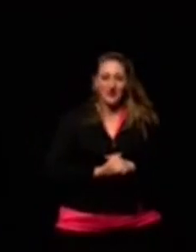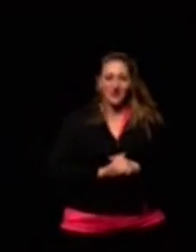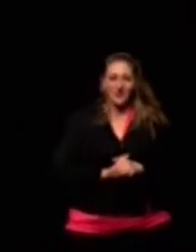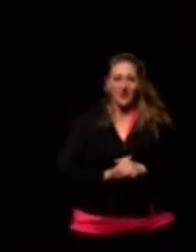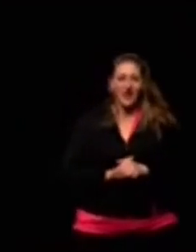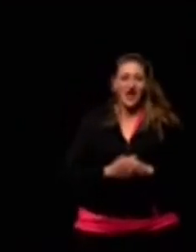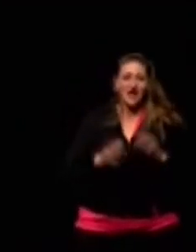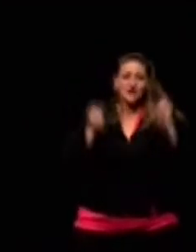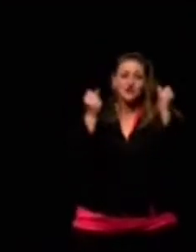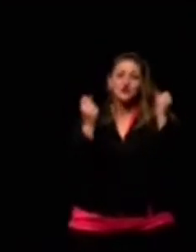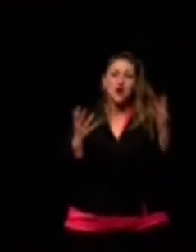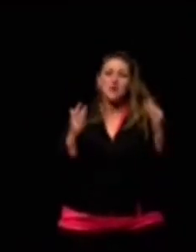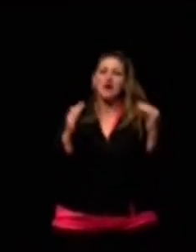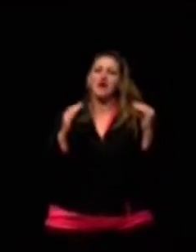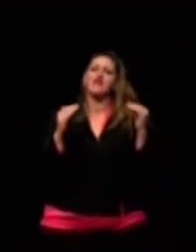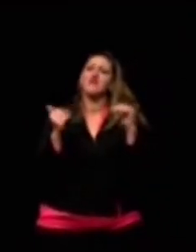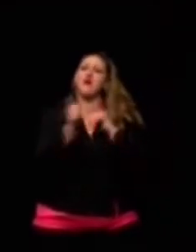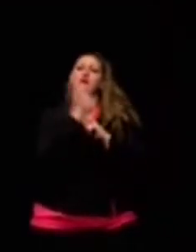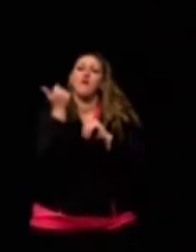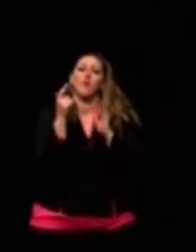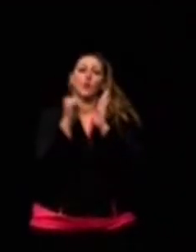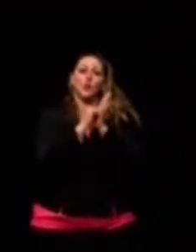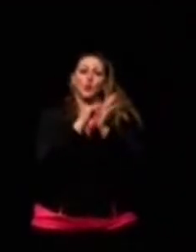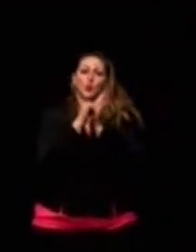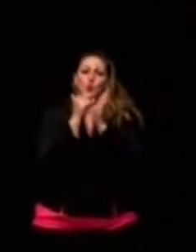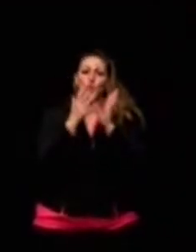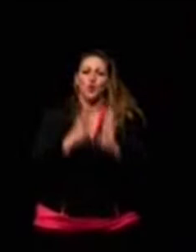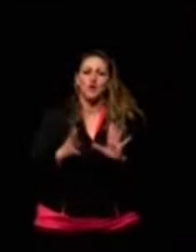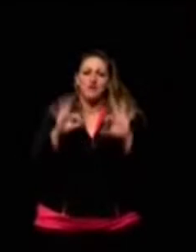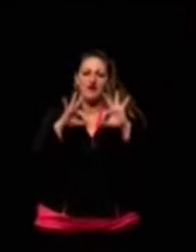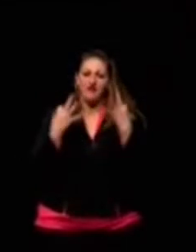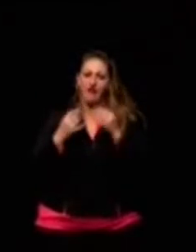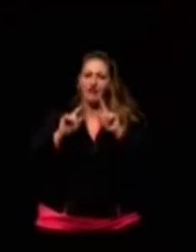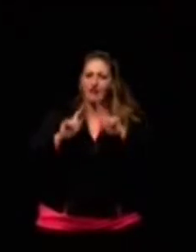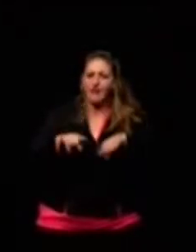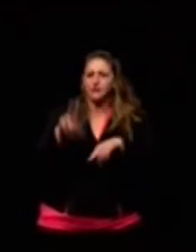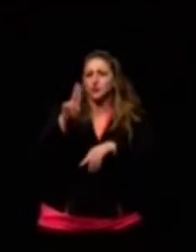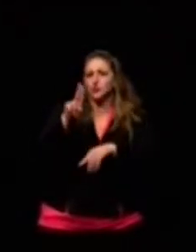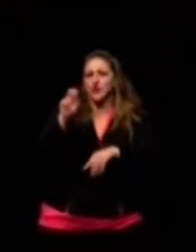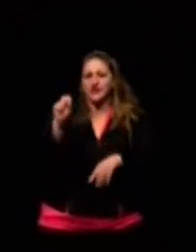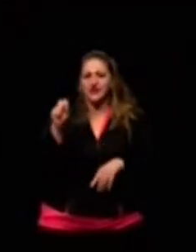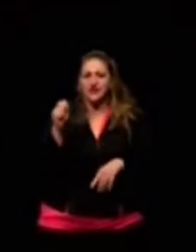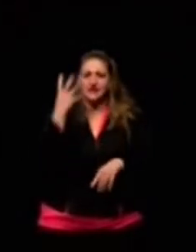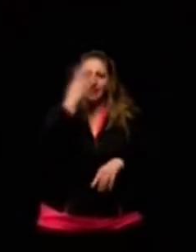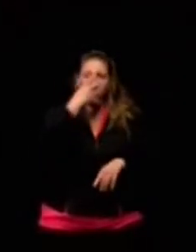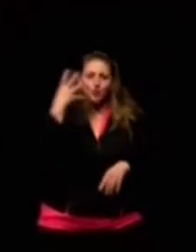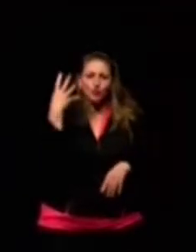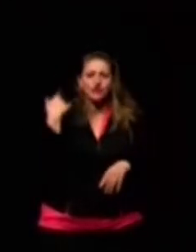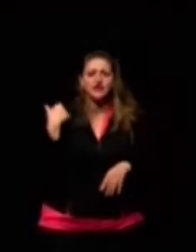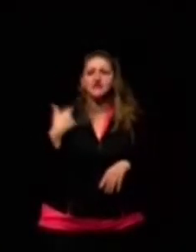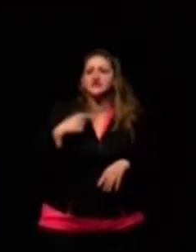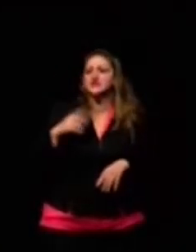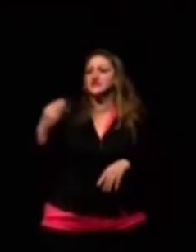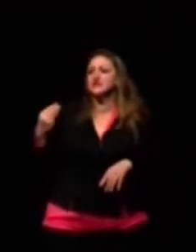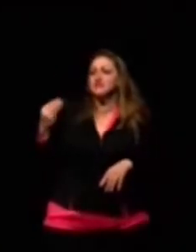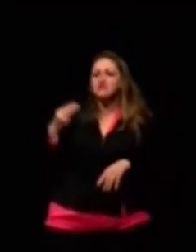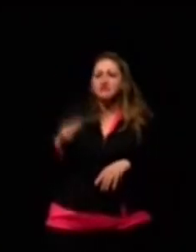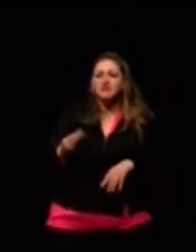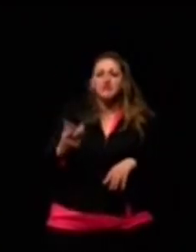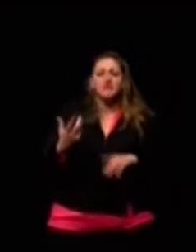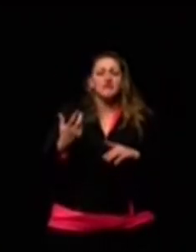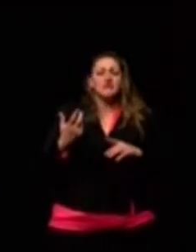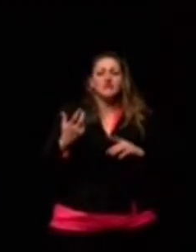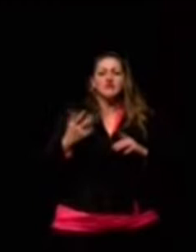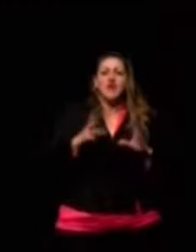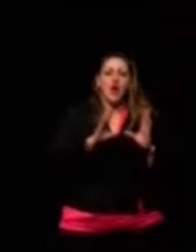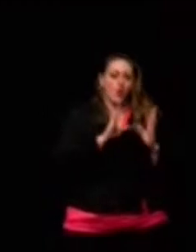Like so many of my fellow New Yorkers, my family and I came to the United States as immigrants, pursuing a better life. I was born